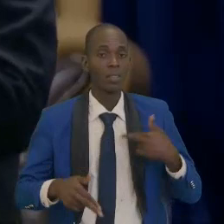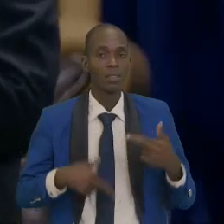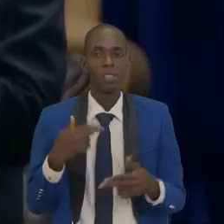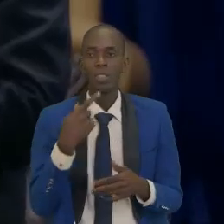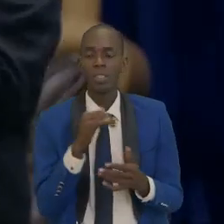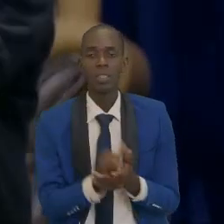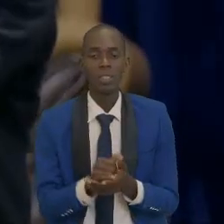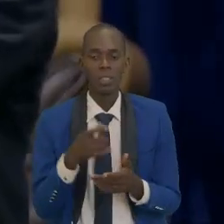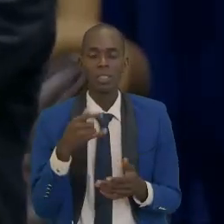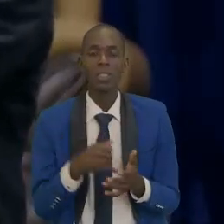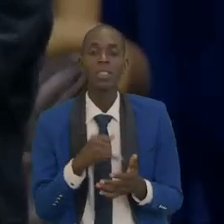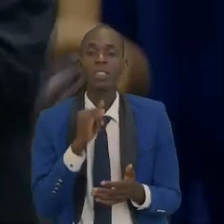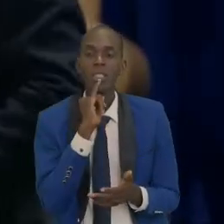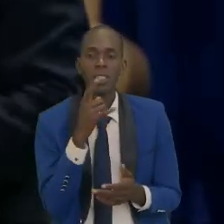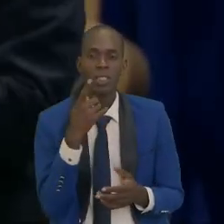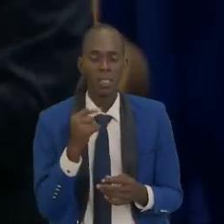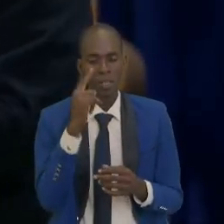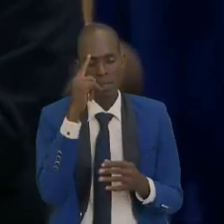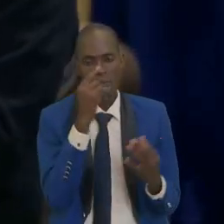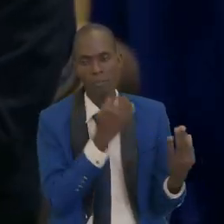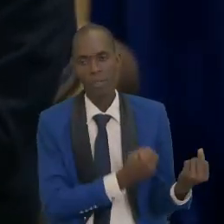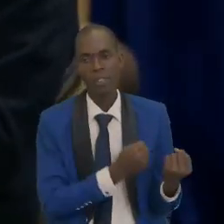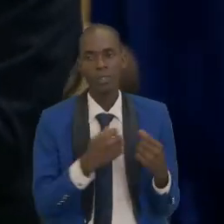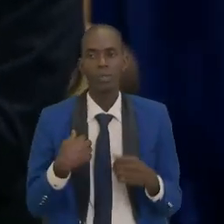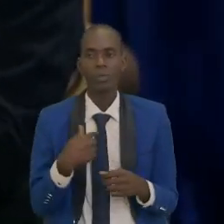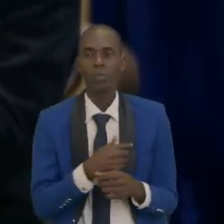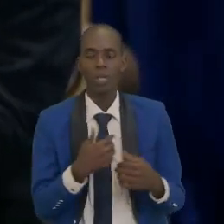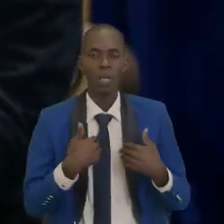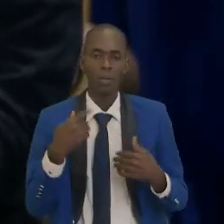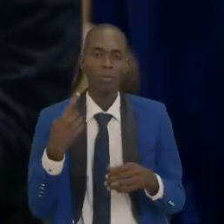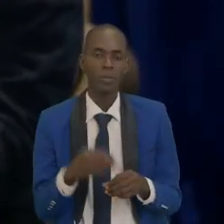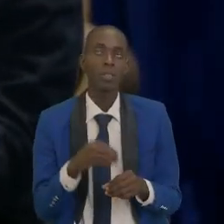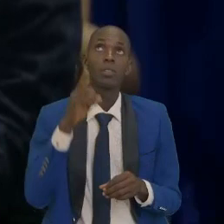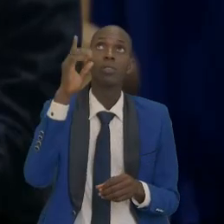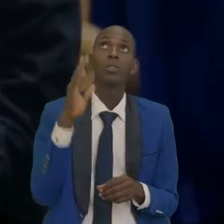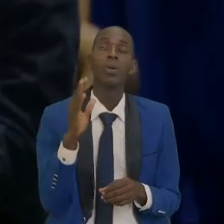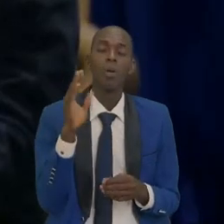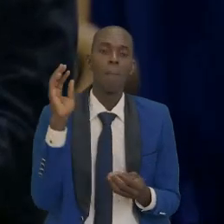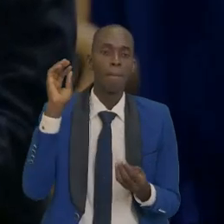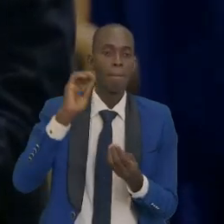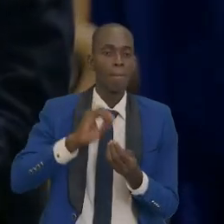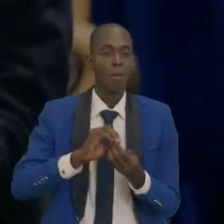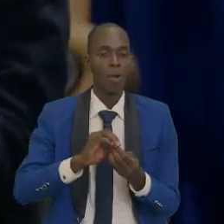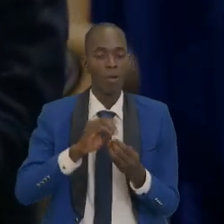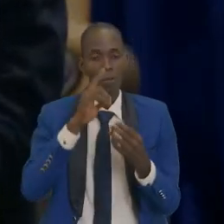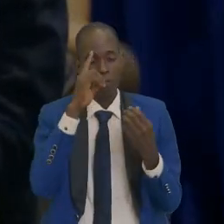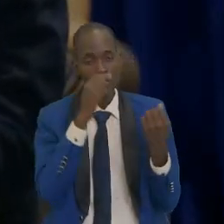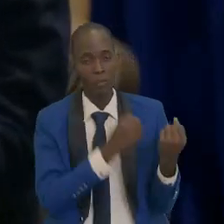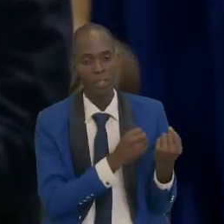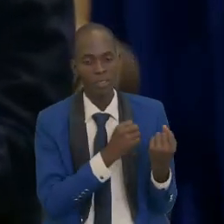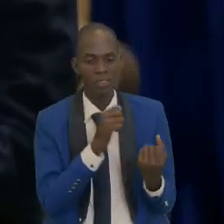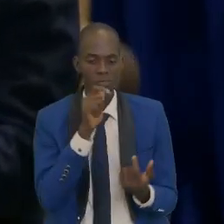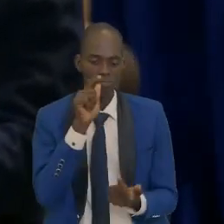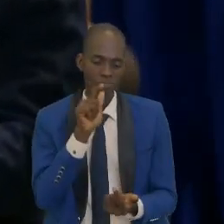we have in God more faith less fear more